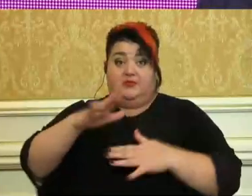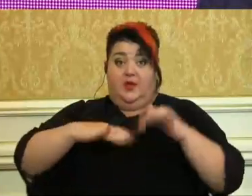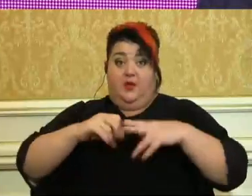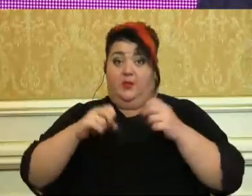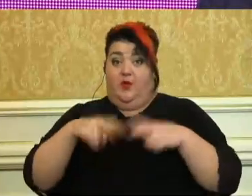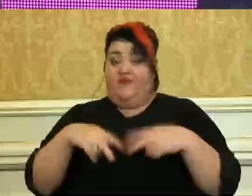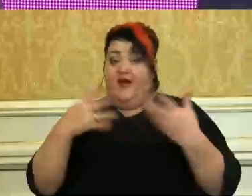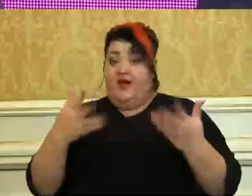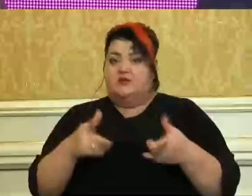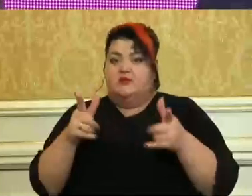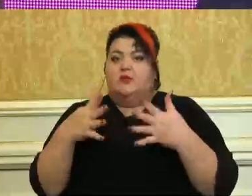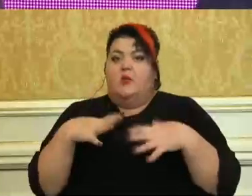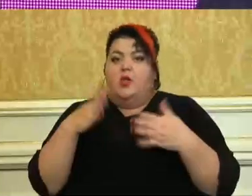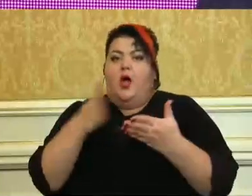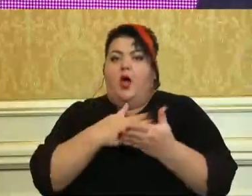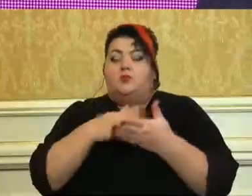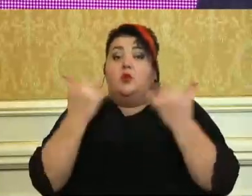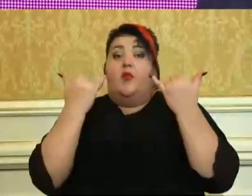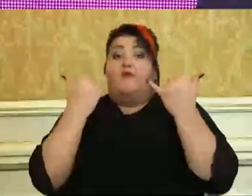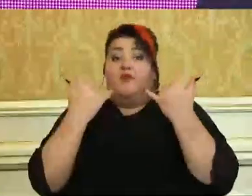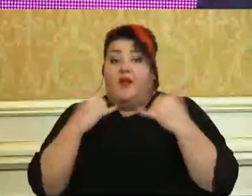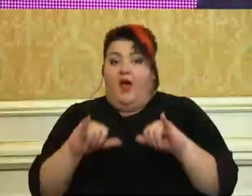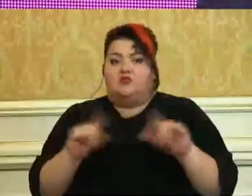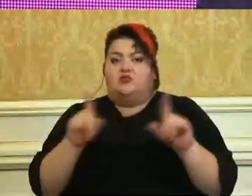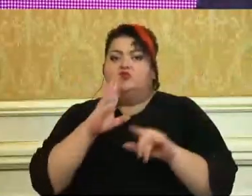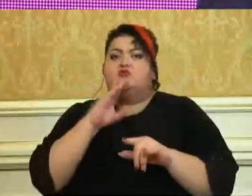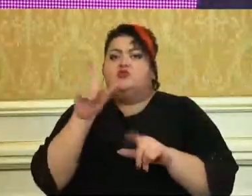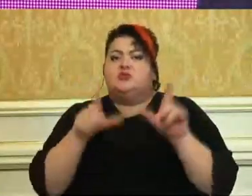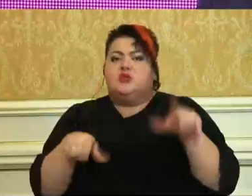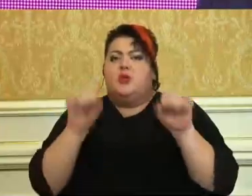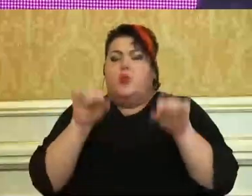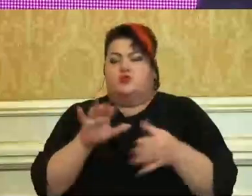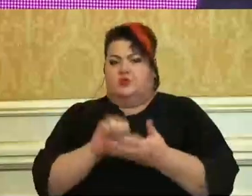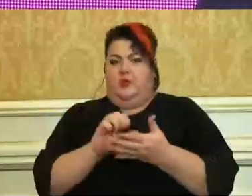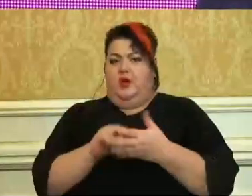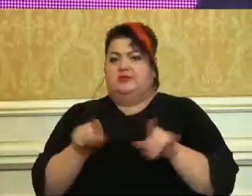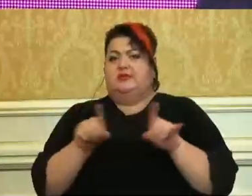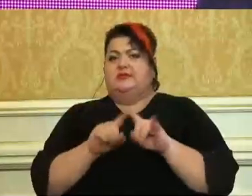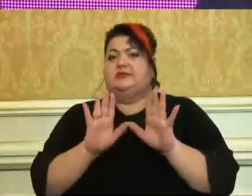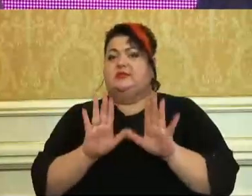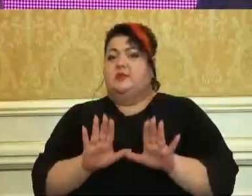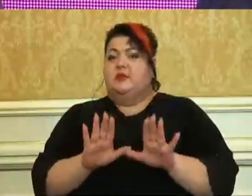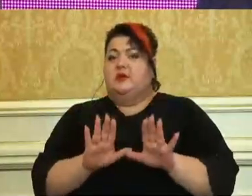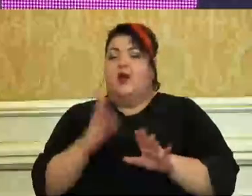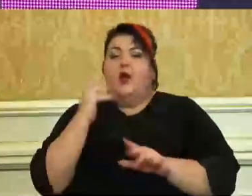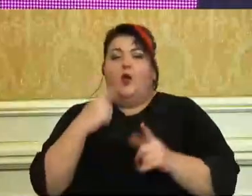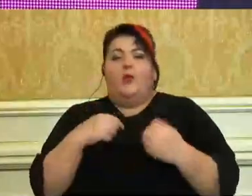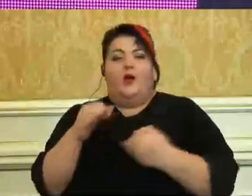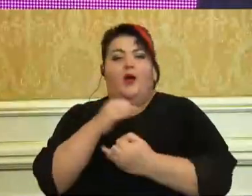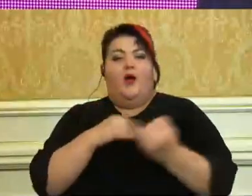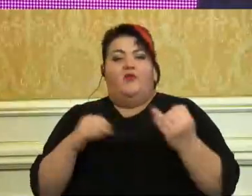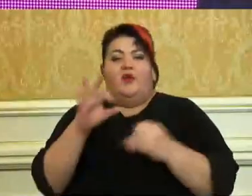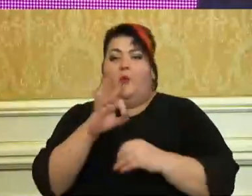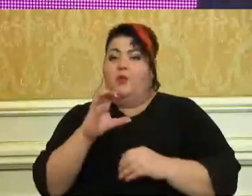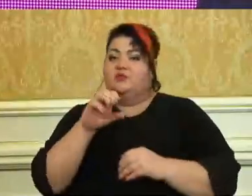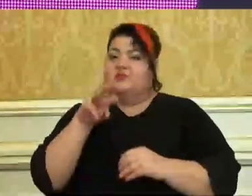introduced the representatives of these above-mentioned professions to the kids were very excited, and they didn't even expect that the women can be